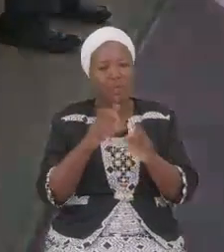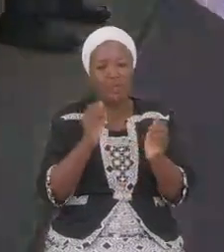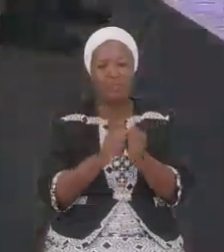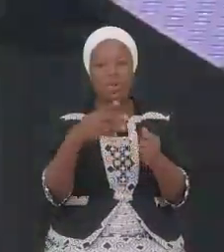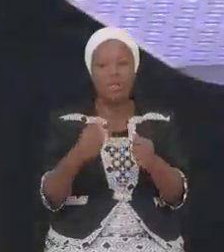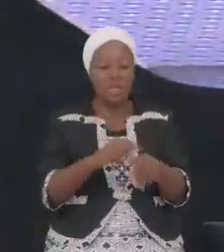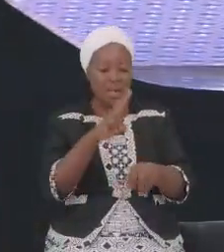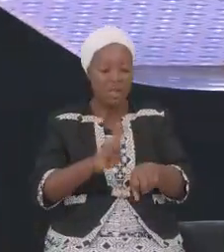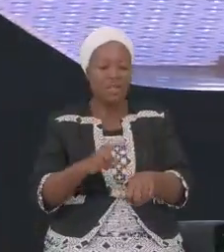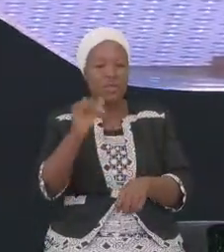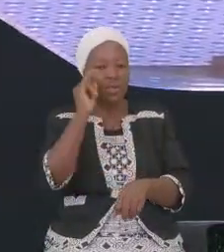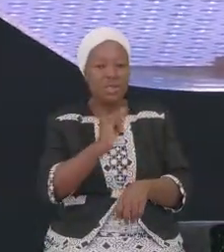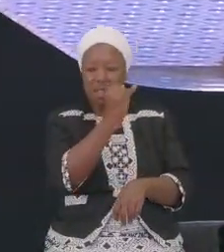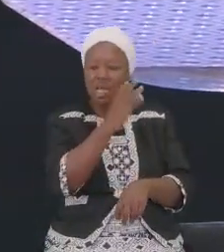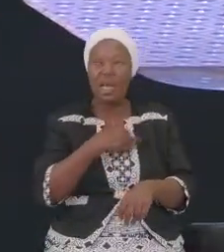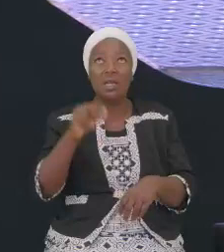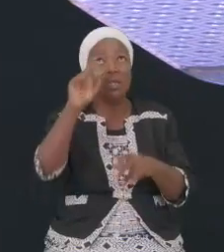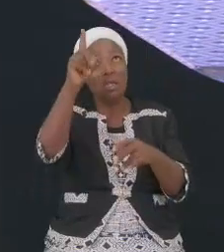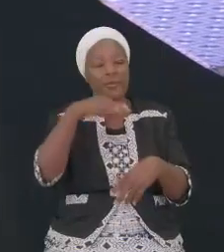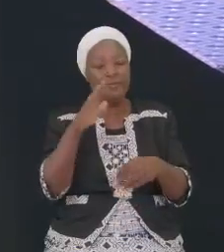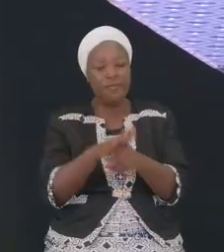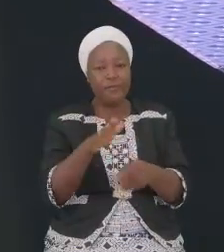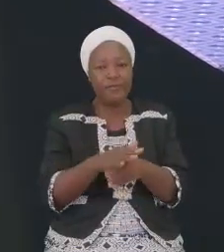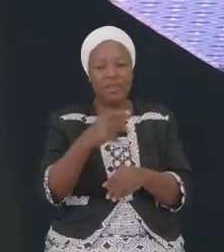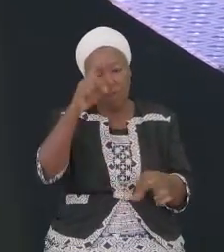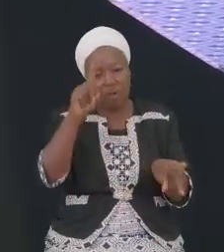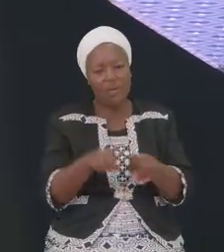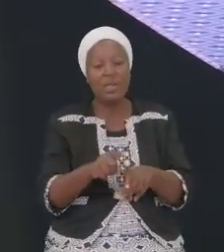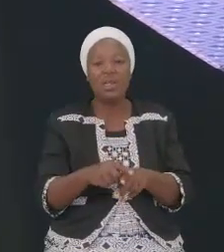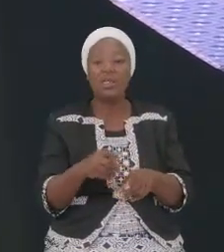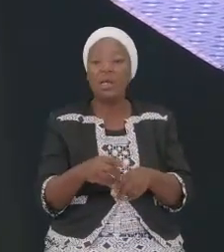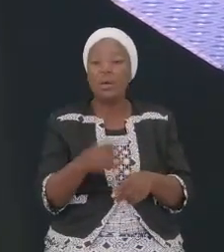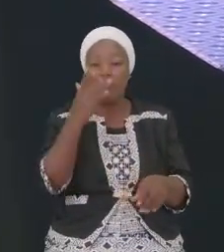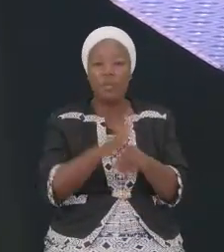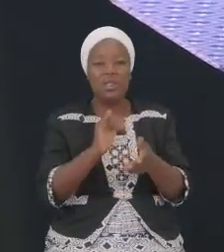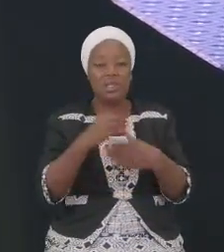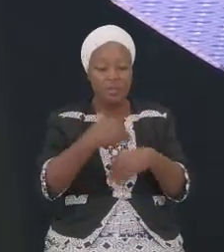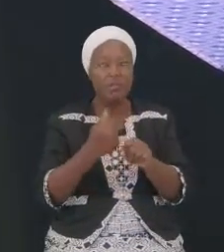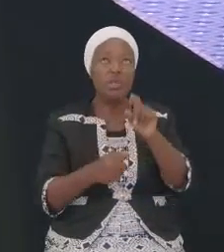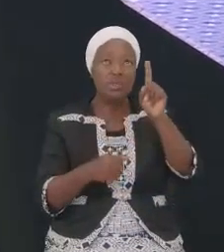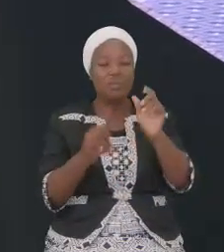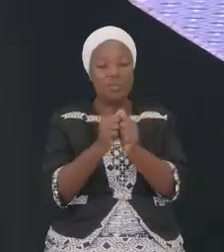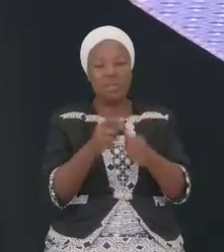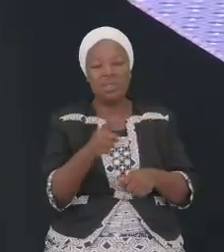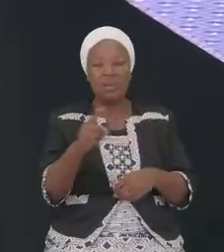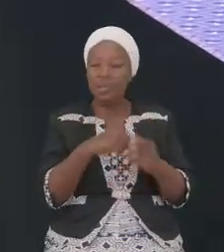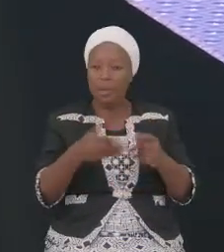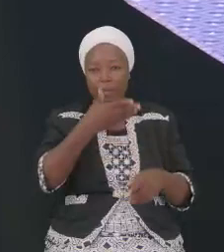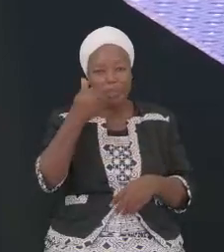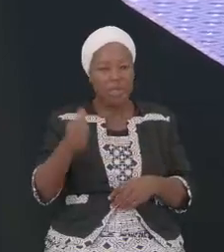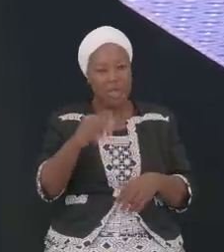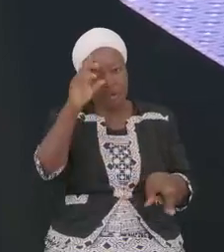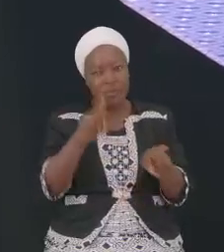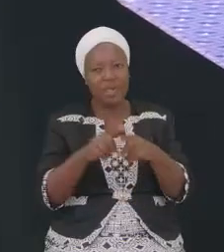he fulfilled the covenant promises he made unto them. A better covenant now, a